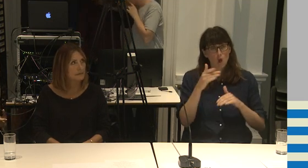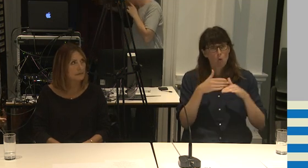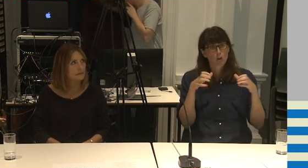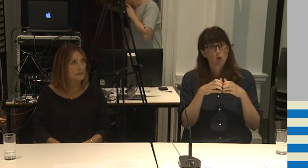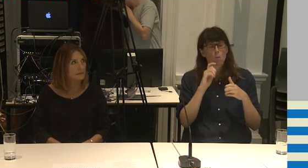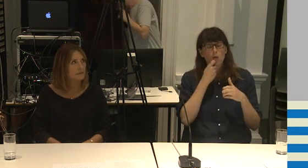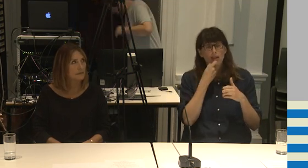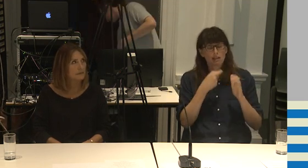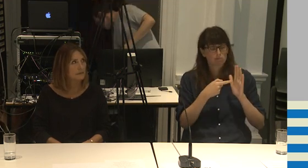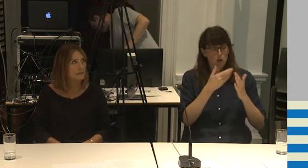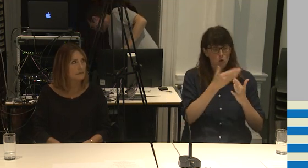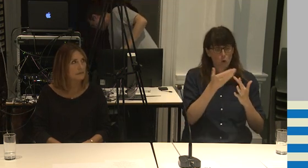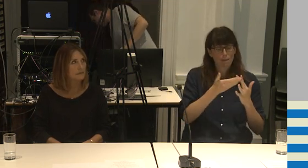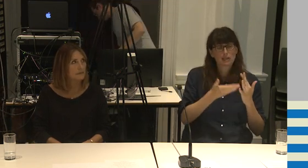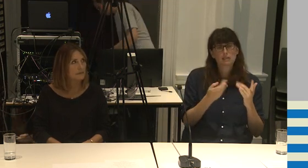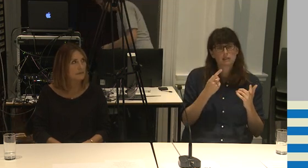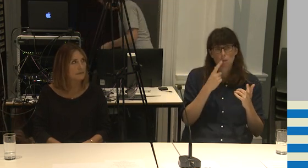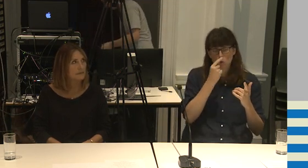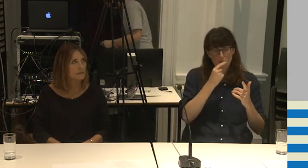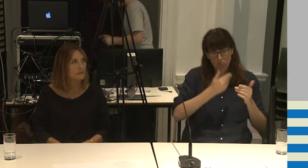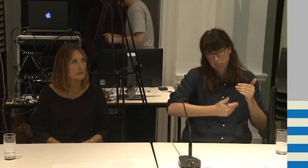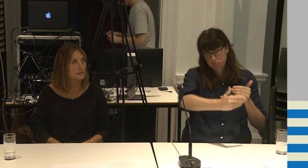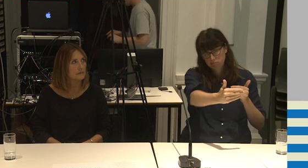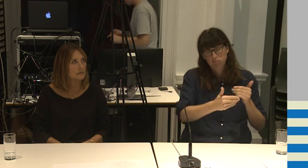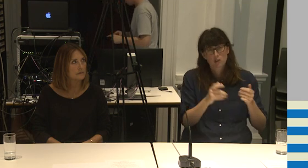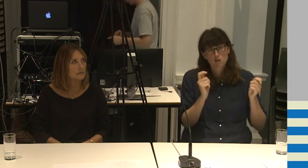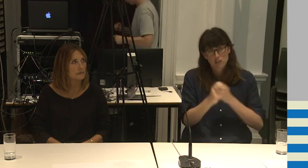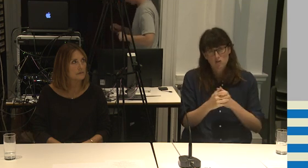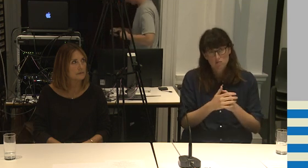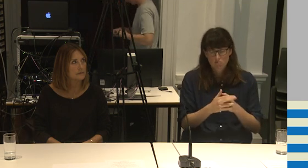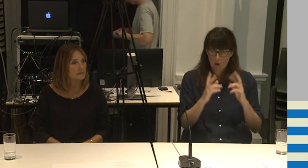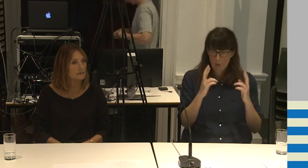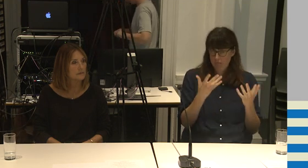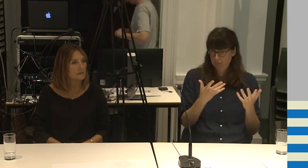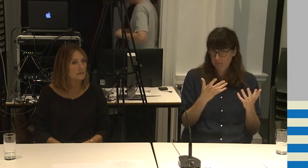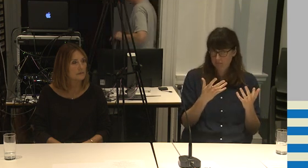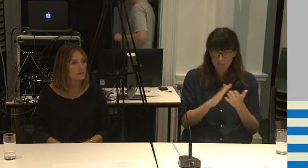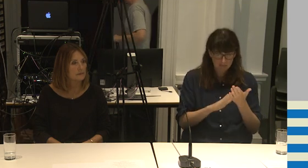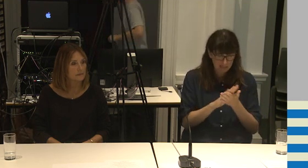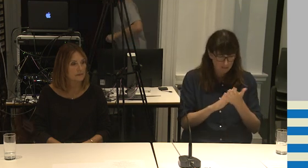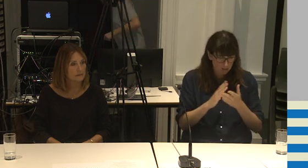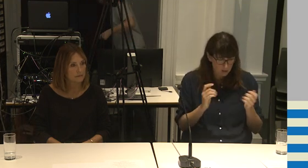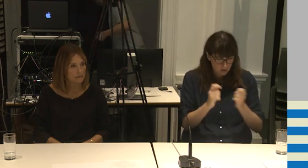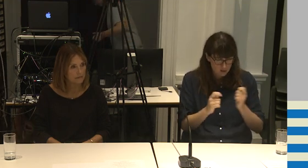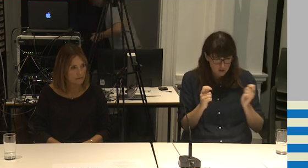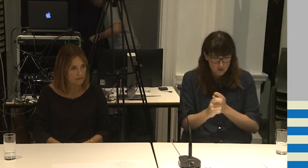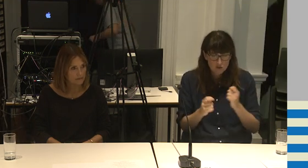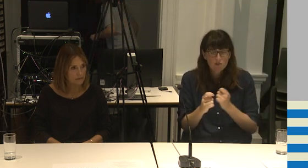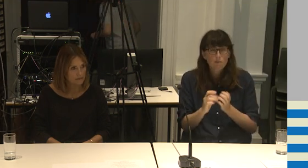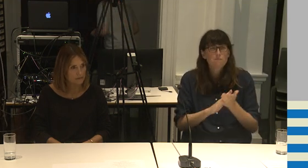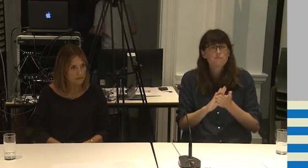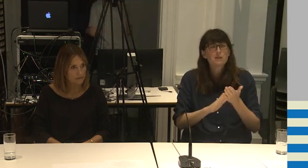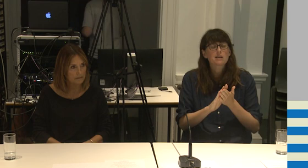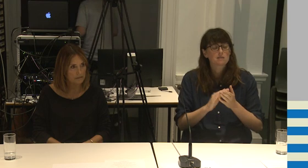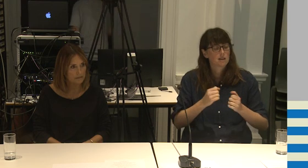to the school as suggestions that could catalyze long-term change. And we hope that this will make meaningful change in the future to make our